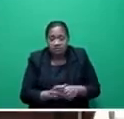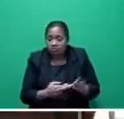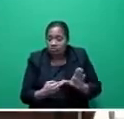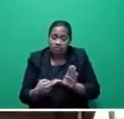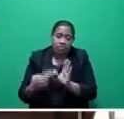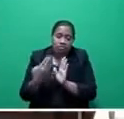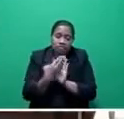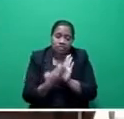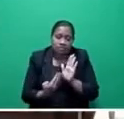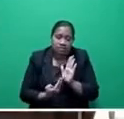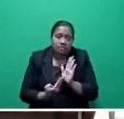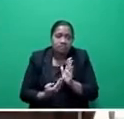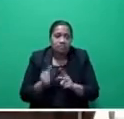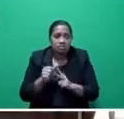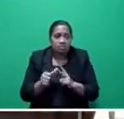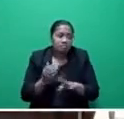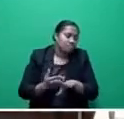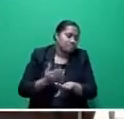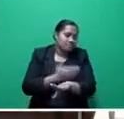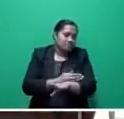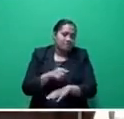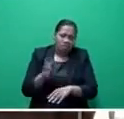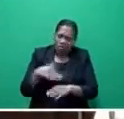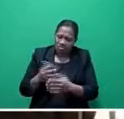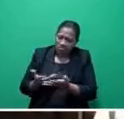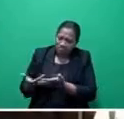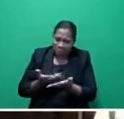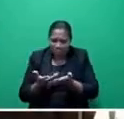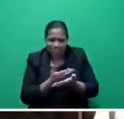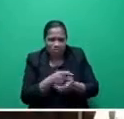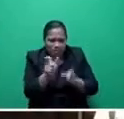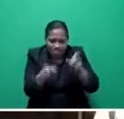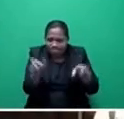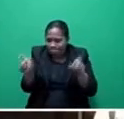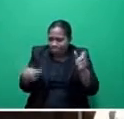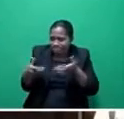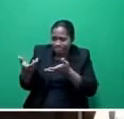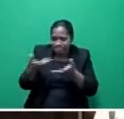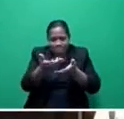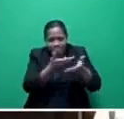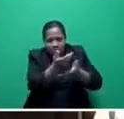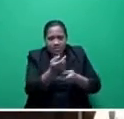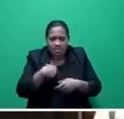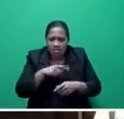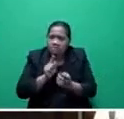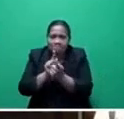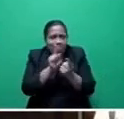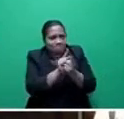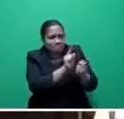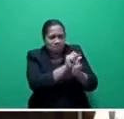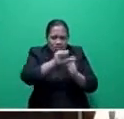response budget, but also prior to that with all our consultations with various stakeholders, we had met up with the Association of